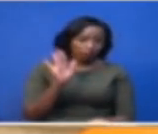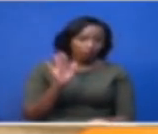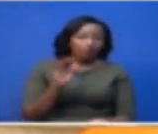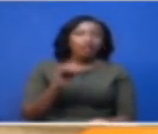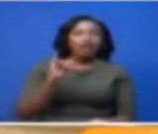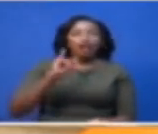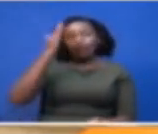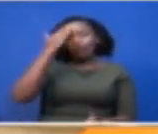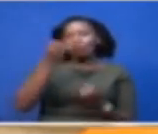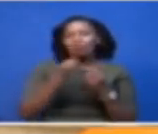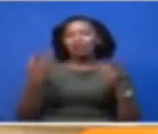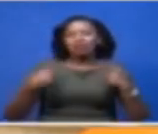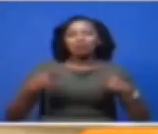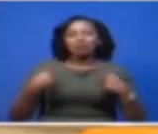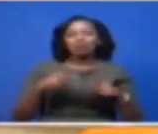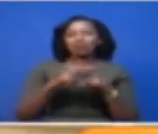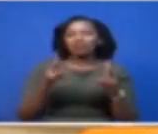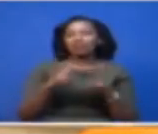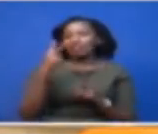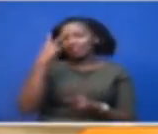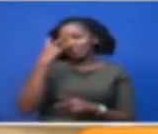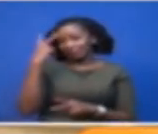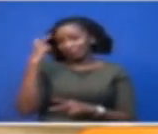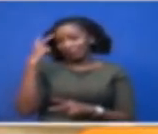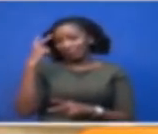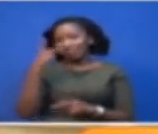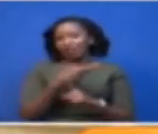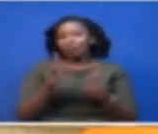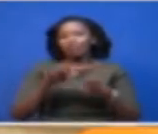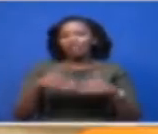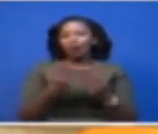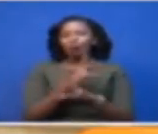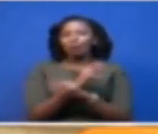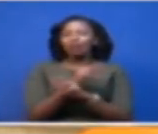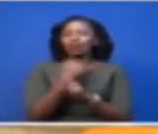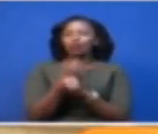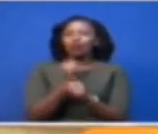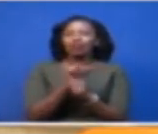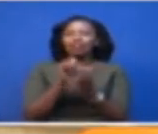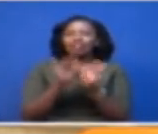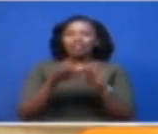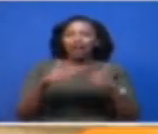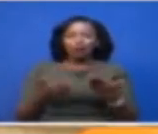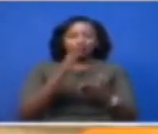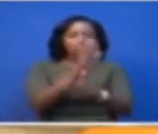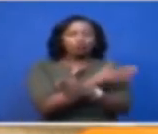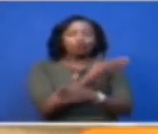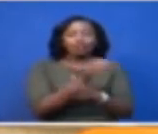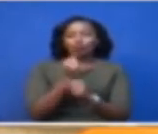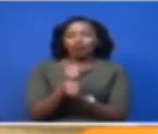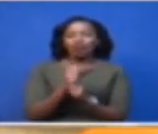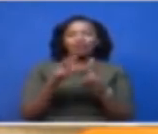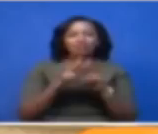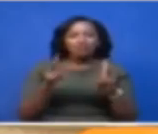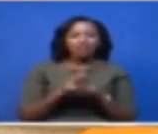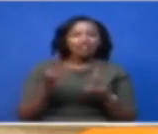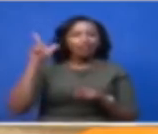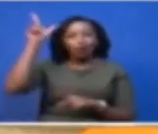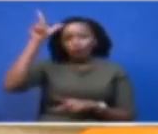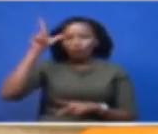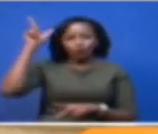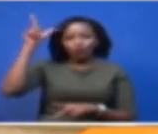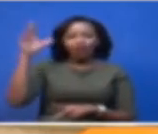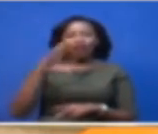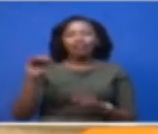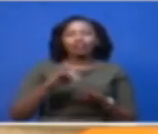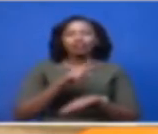people find that cringeworthy, but the way math works is the same way music worked in my head. So it's all very logical. And once you understand the